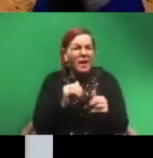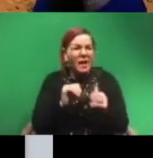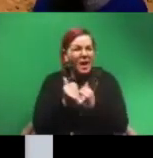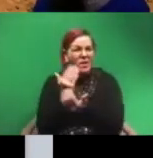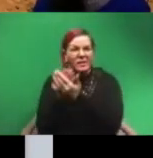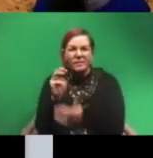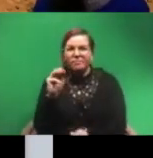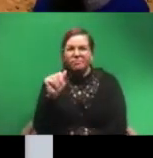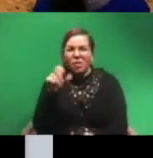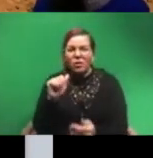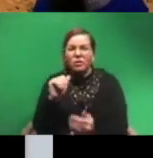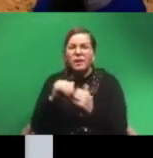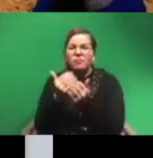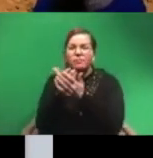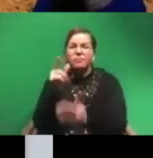do we go to the moon?